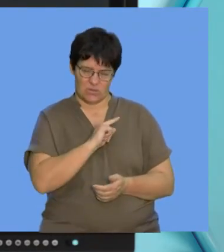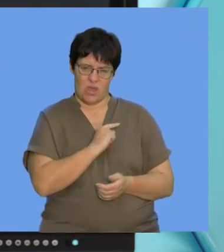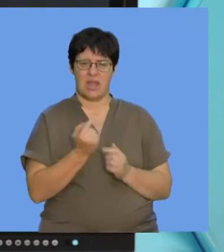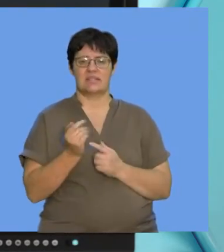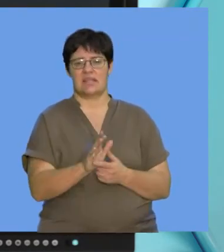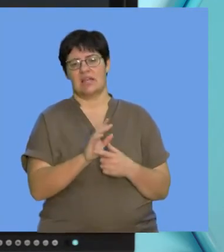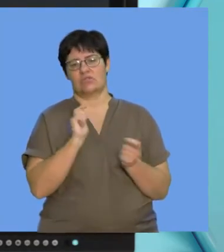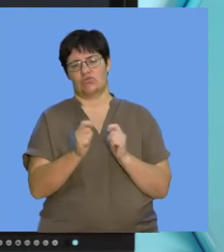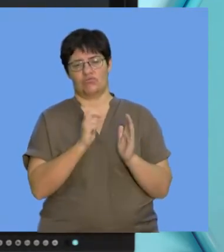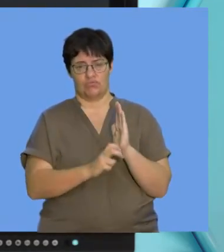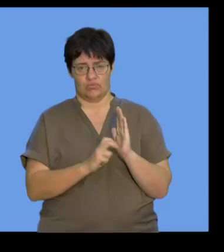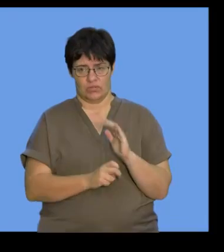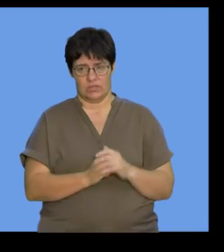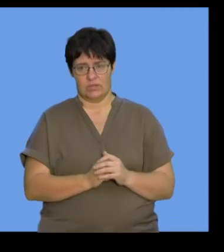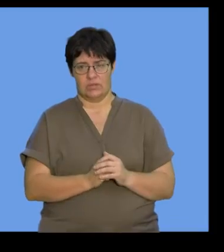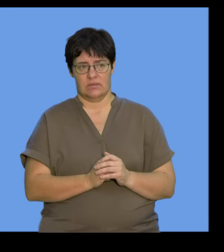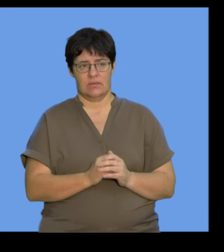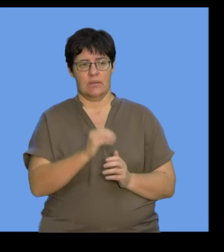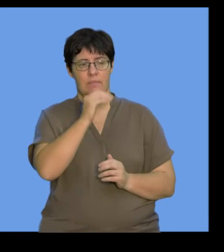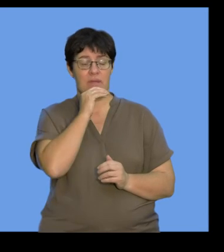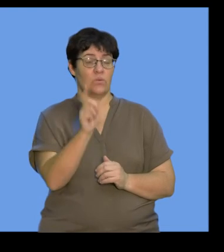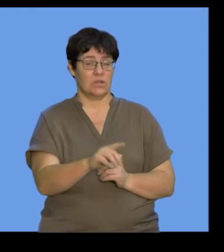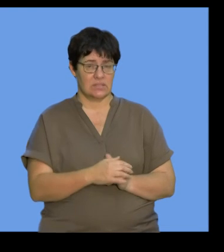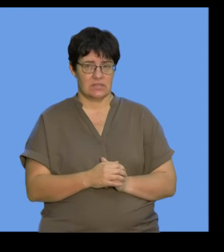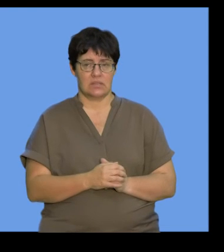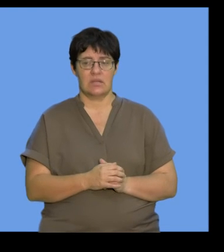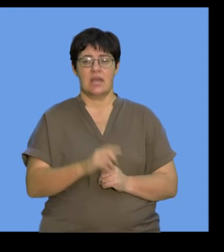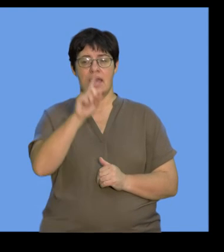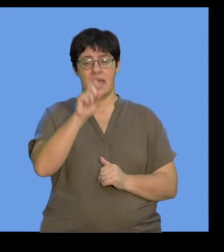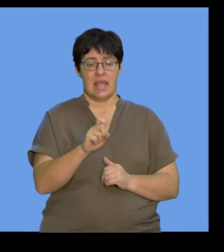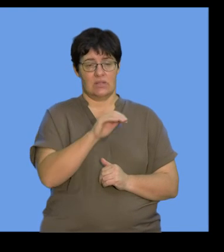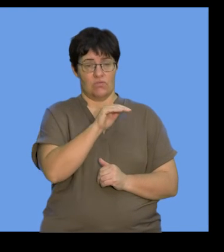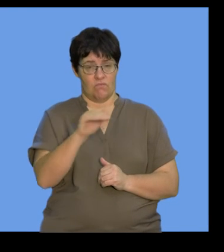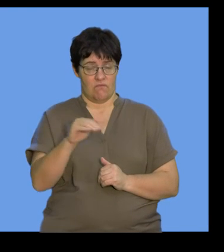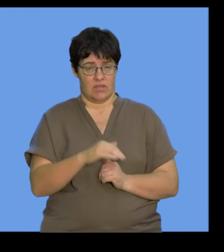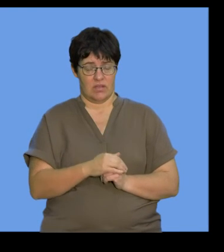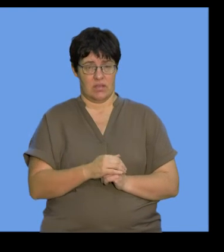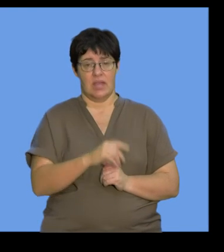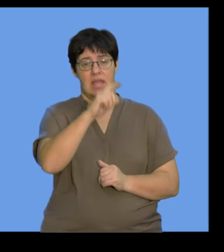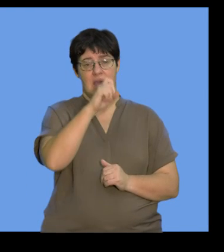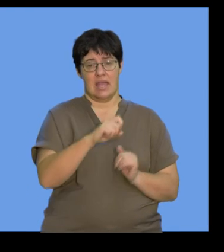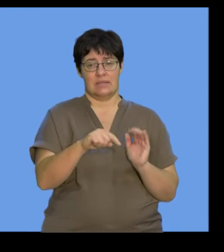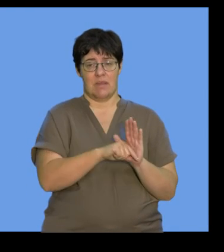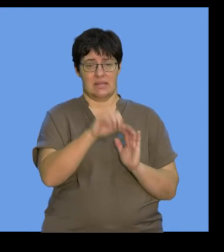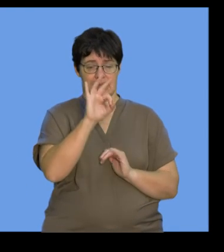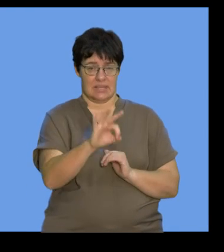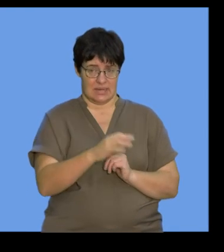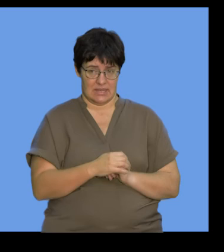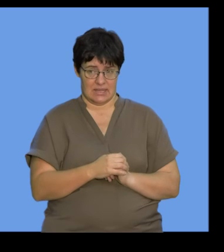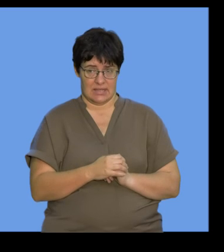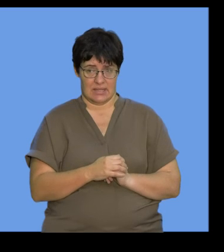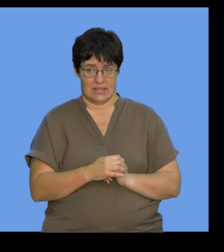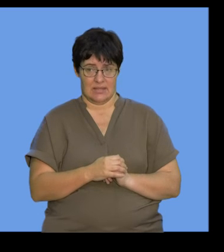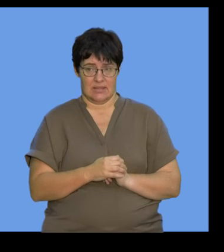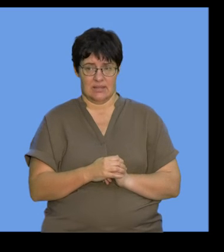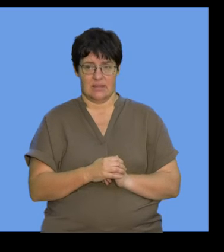sign change rule. Now, what this will become, it will be x over x minus 3,